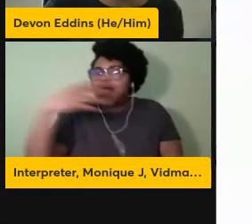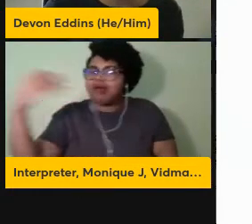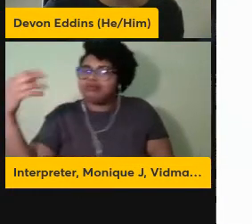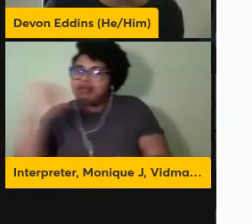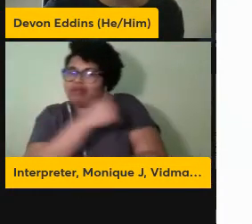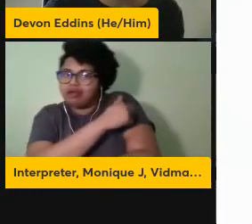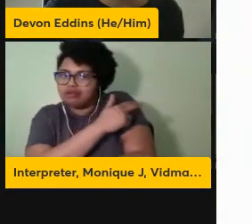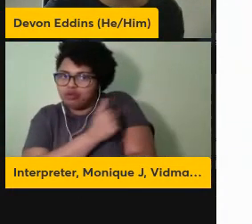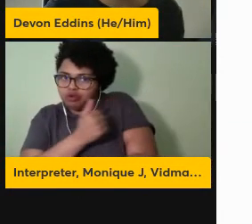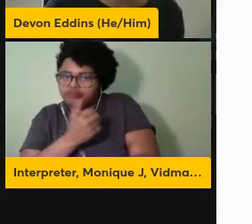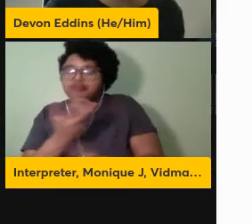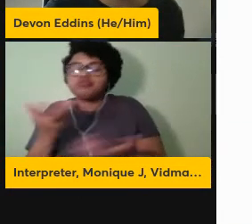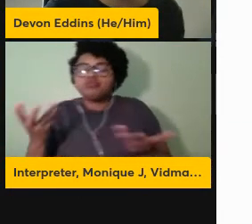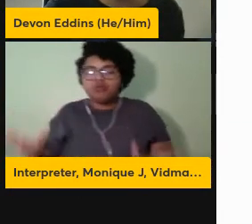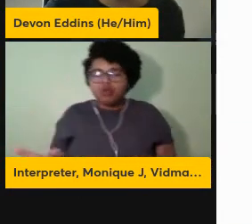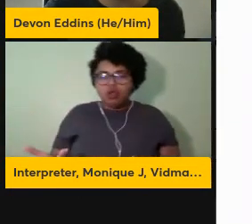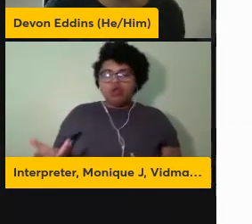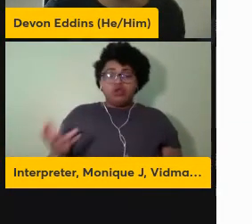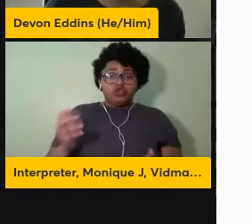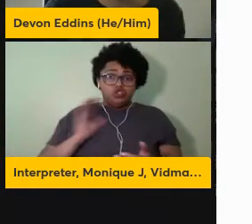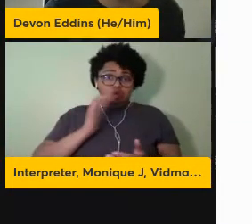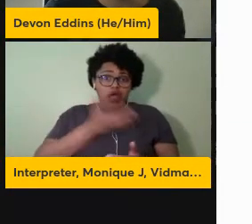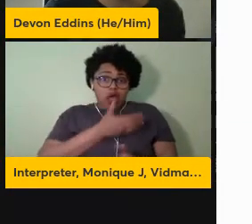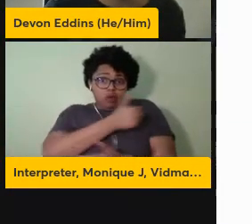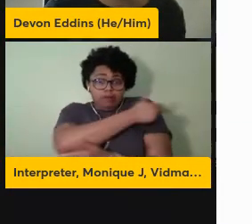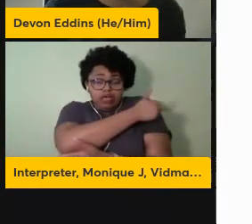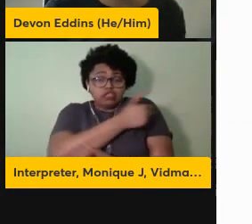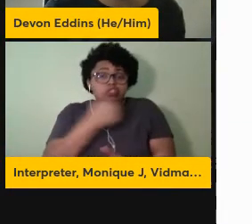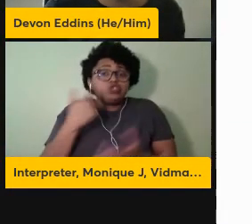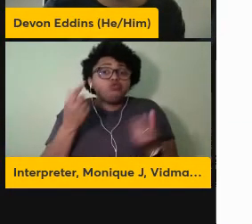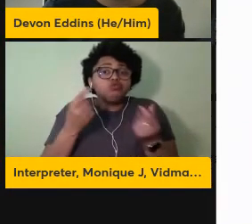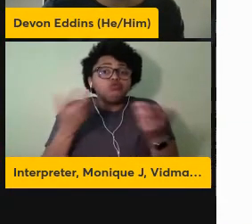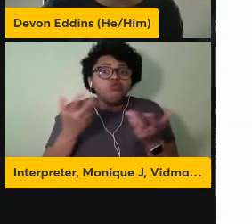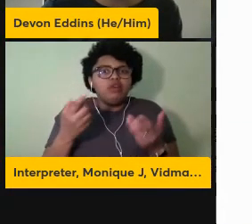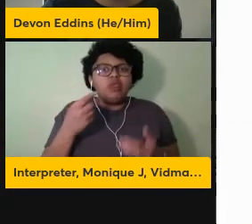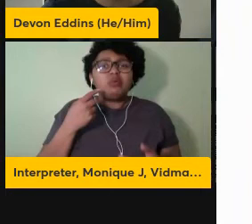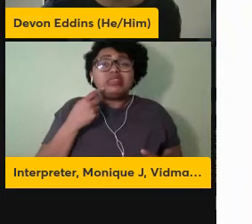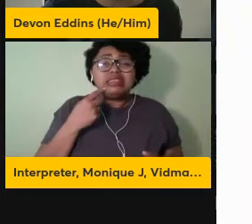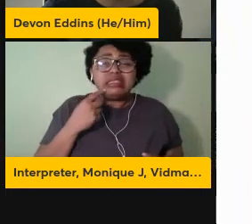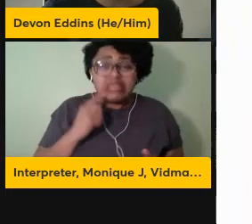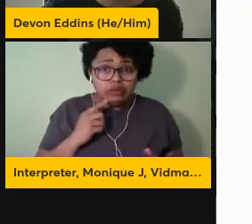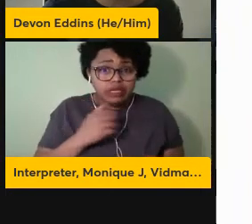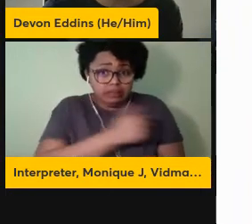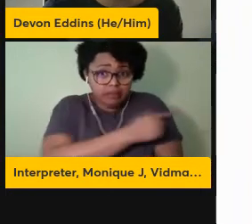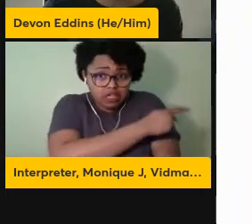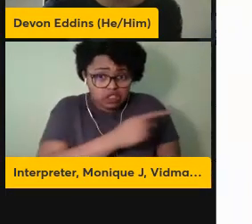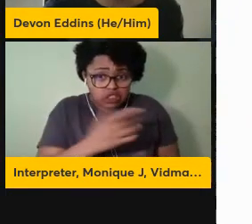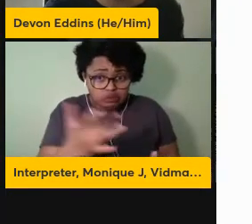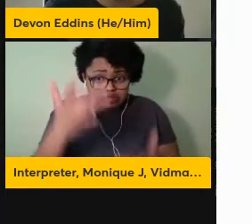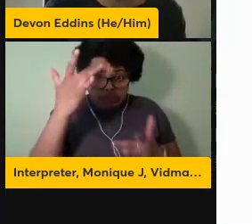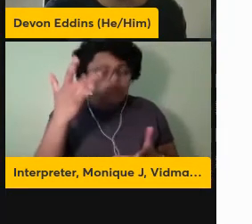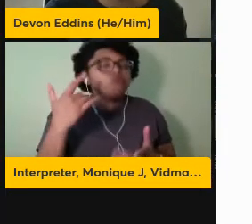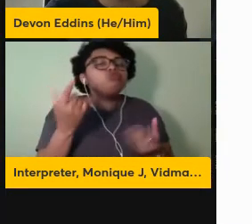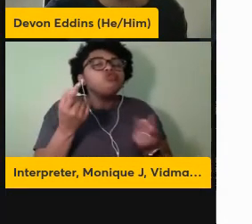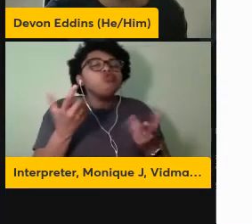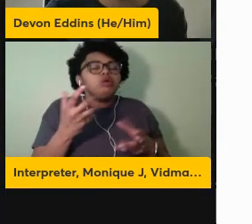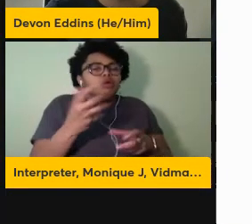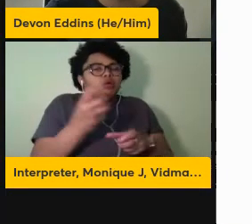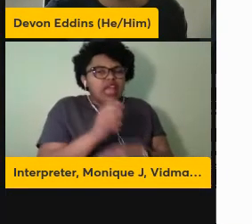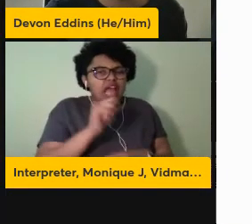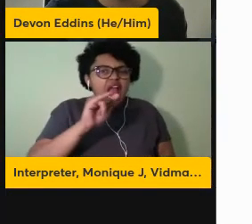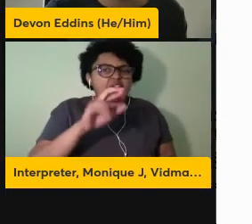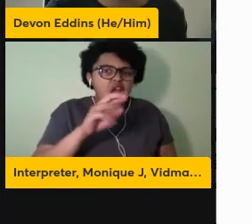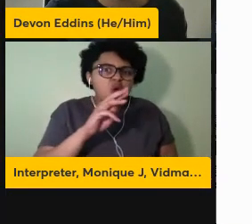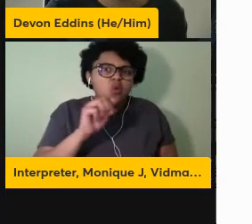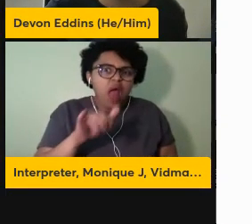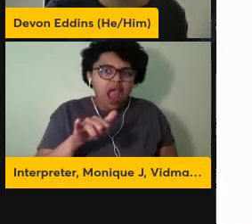severe patients, we would get airway samples from, so endotracheal aspirate samples from their tracheostomy or where they